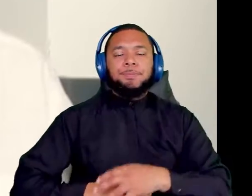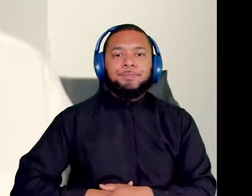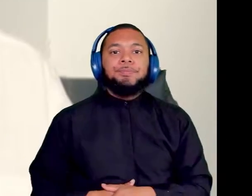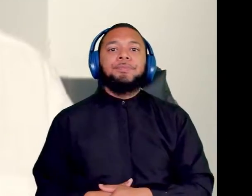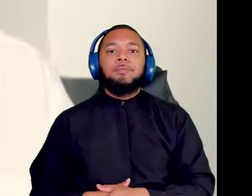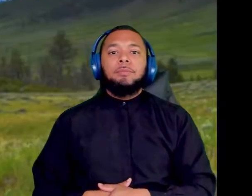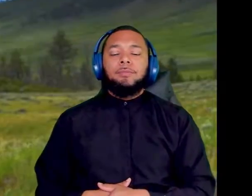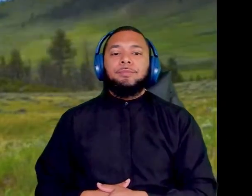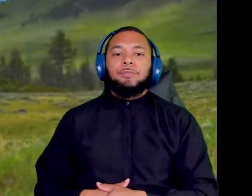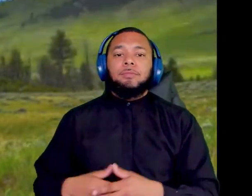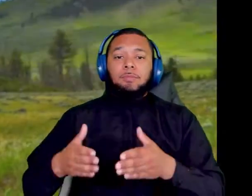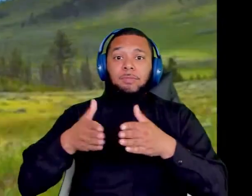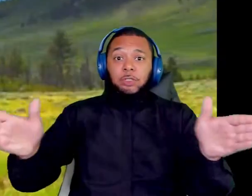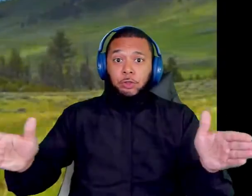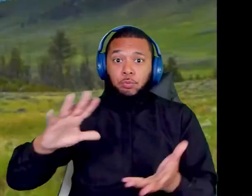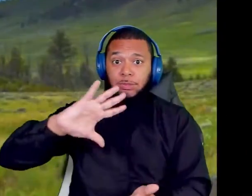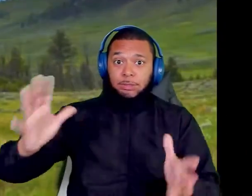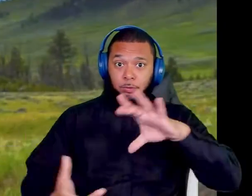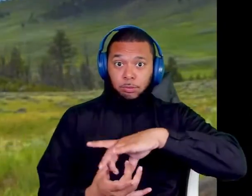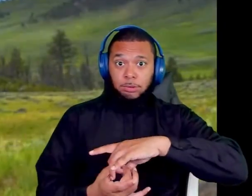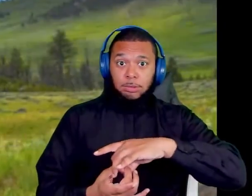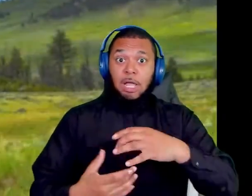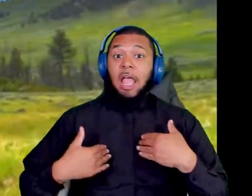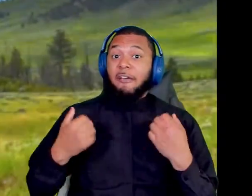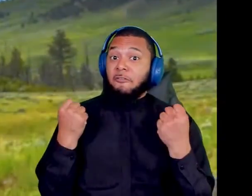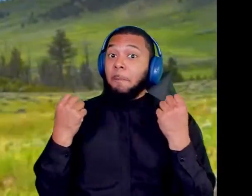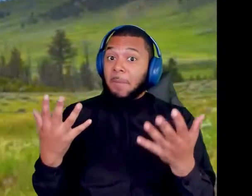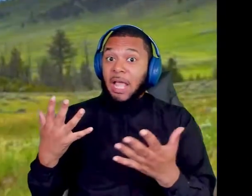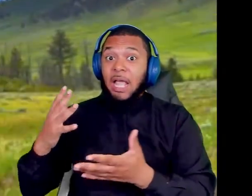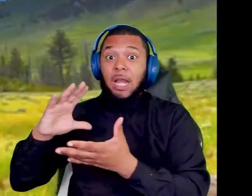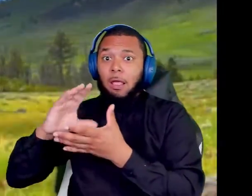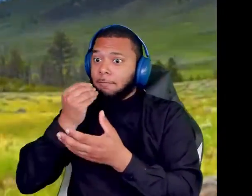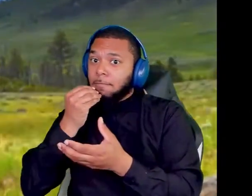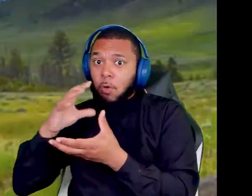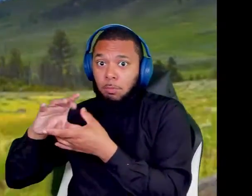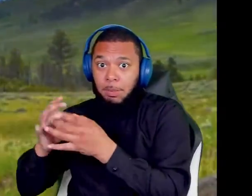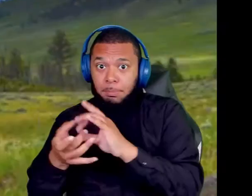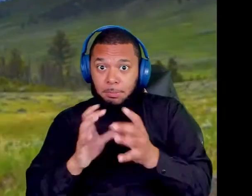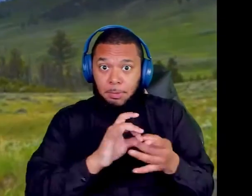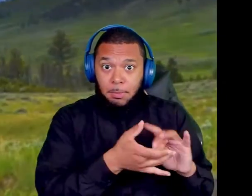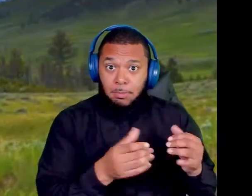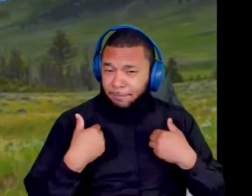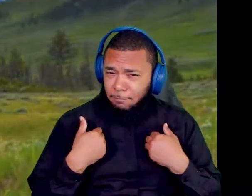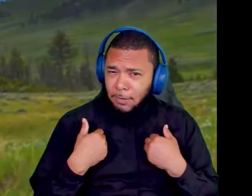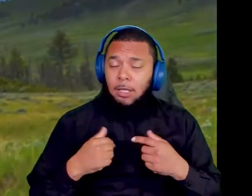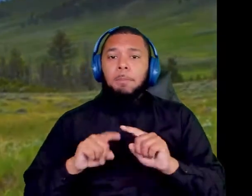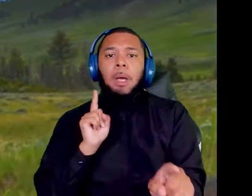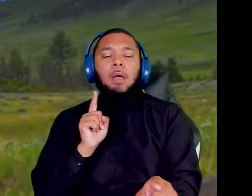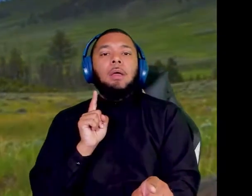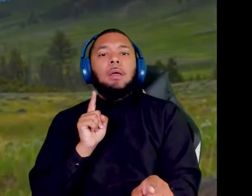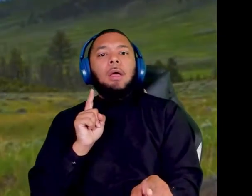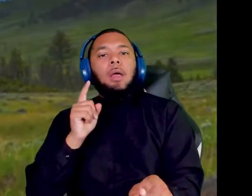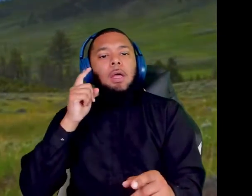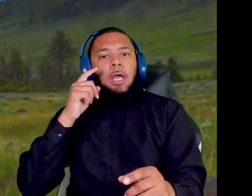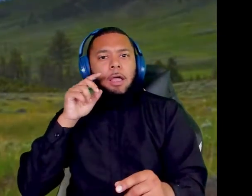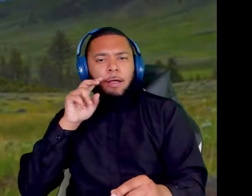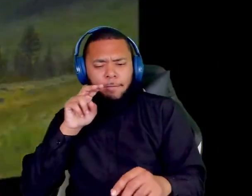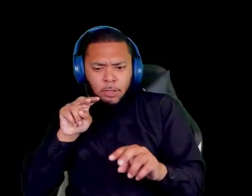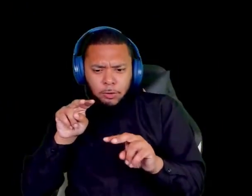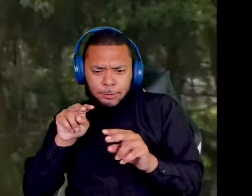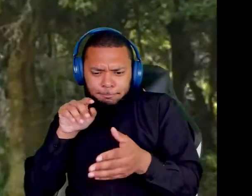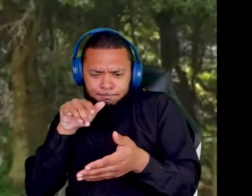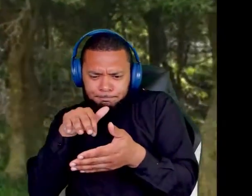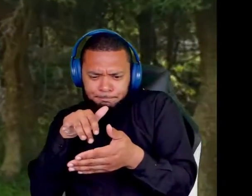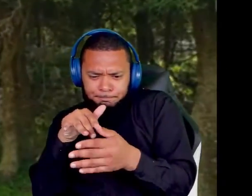ecosystem itself, there may be multiple food chains within an ecosystem, but if you look closer, you will see that you can pick out